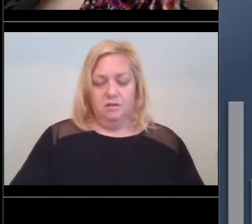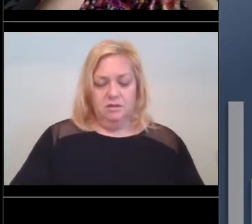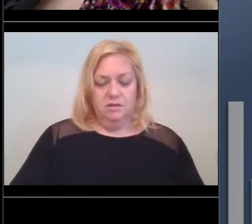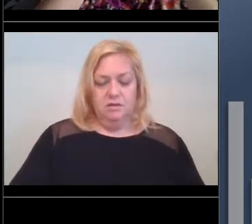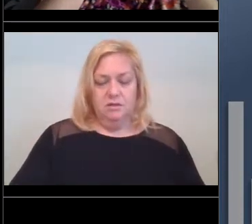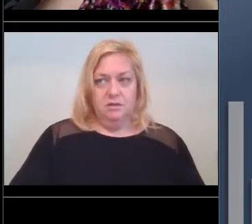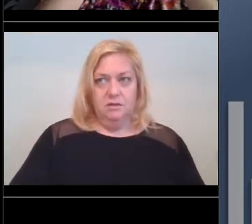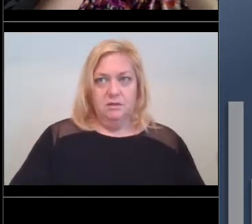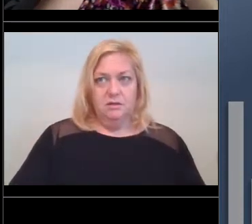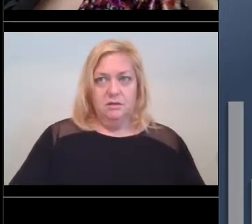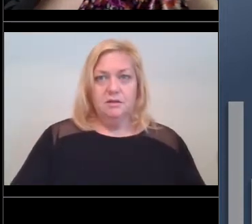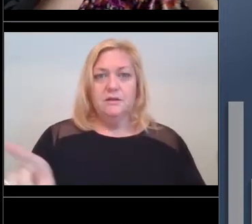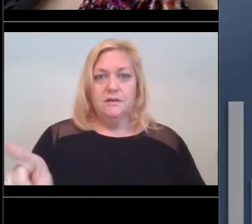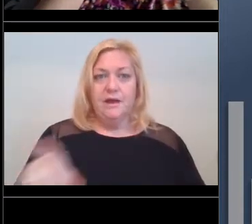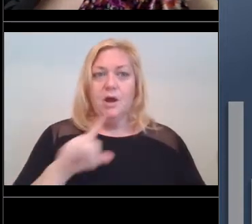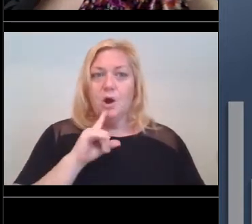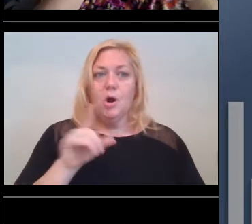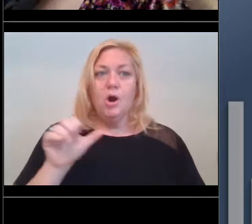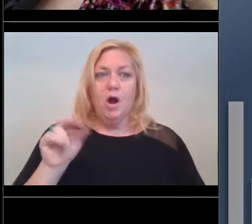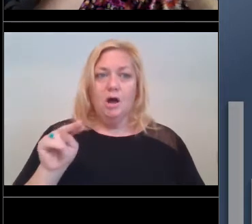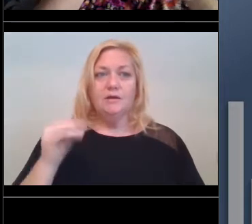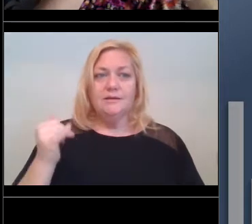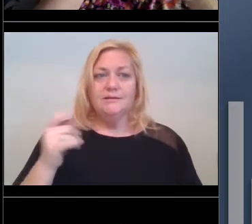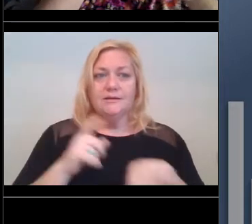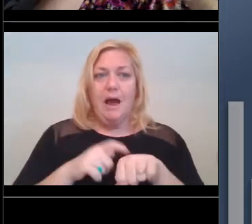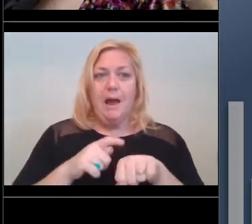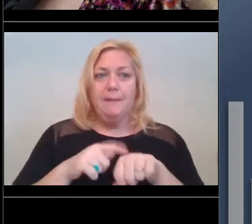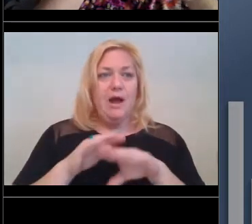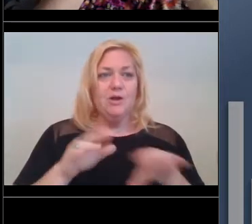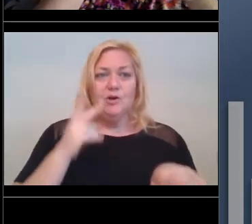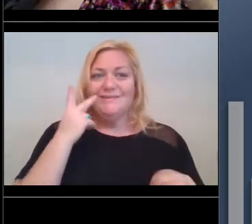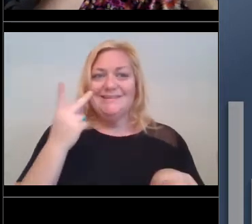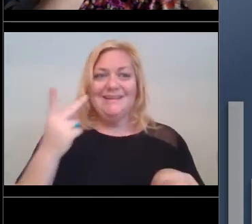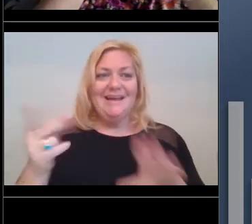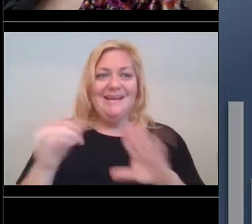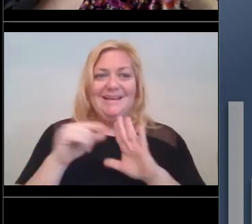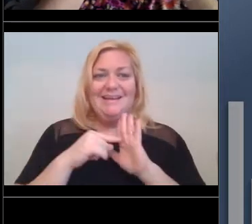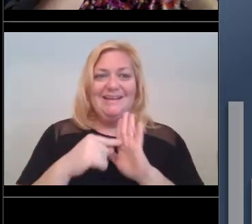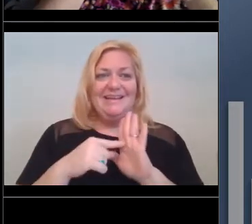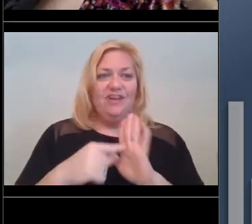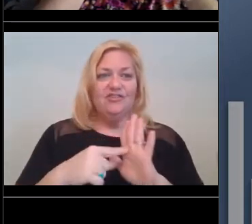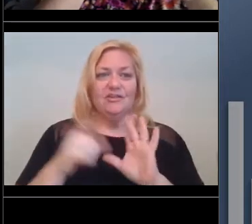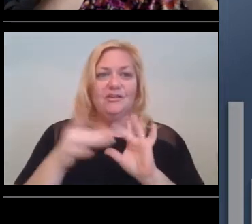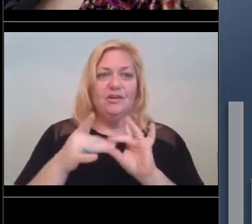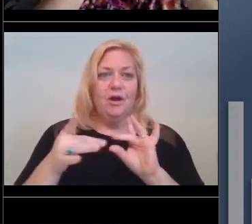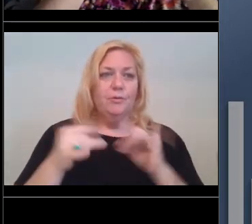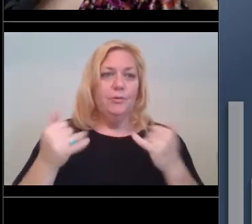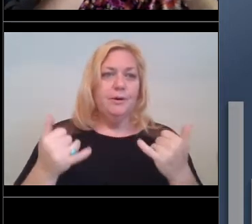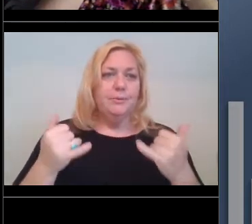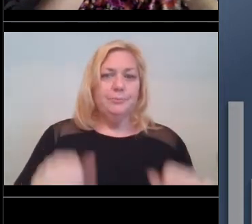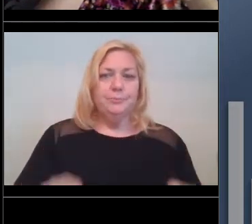They are on at this time. I don't see any indication that there is a comment at this time.